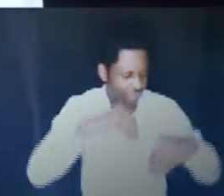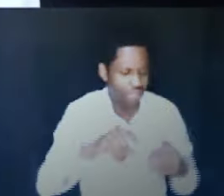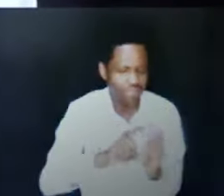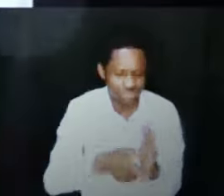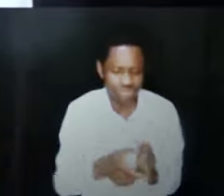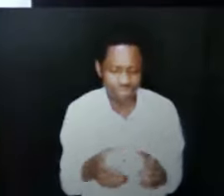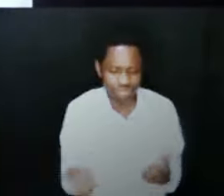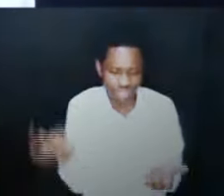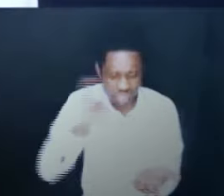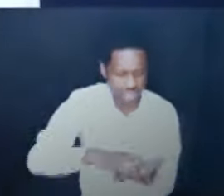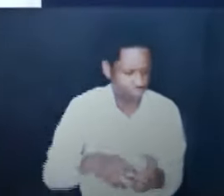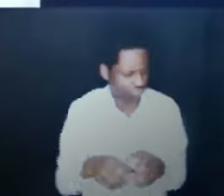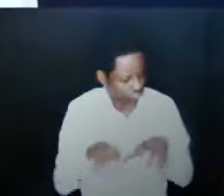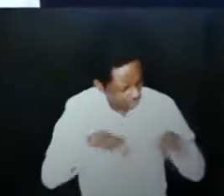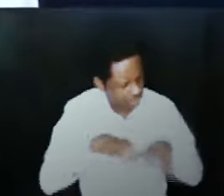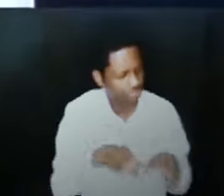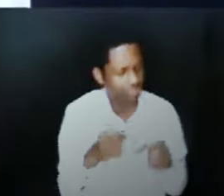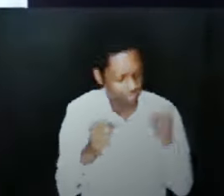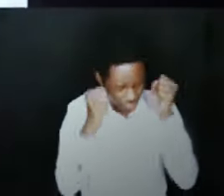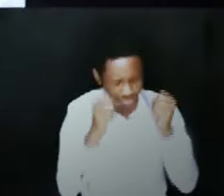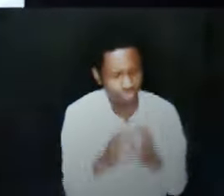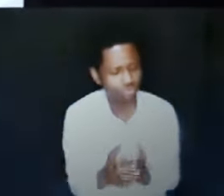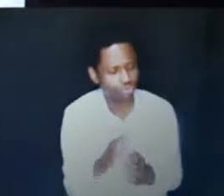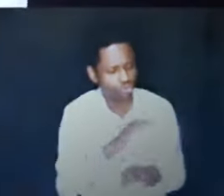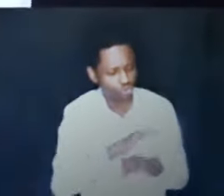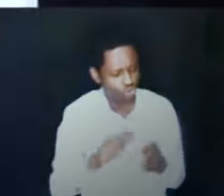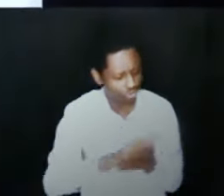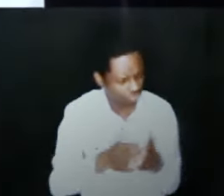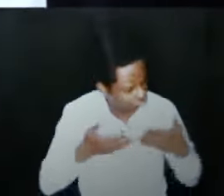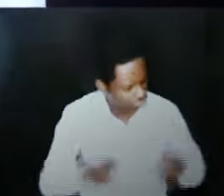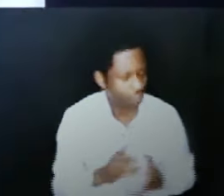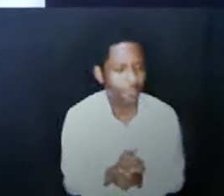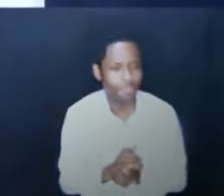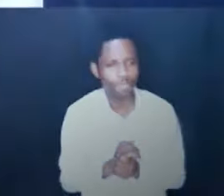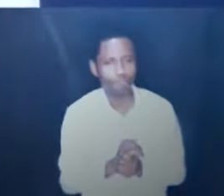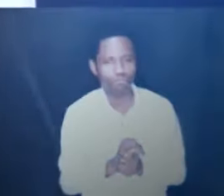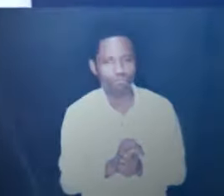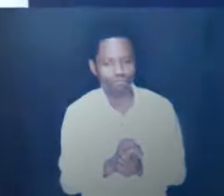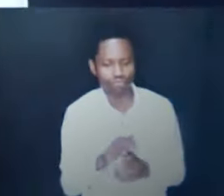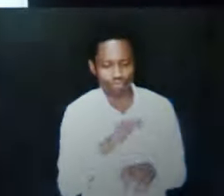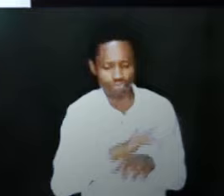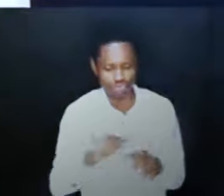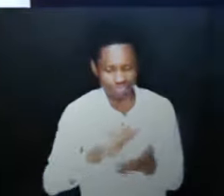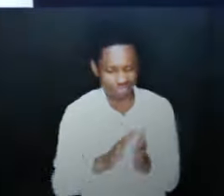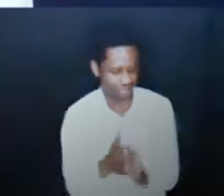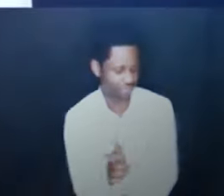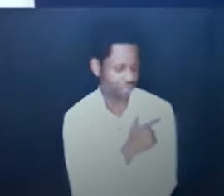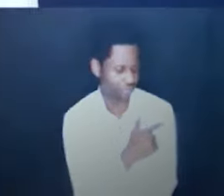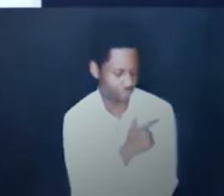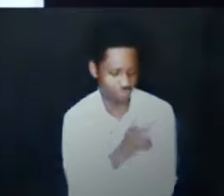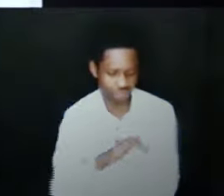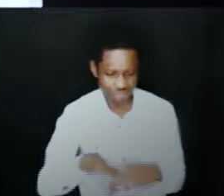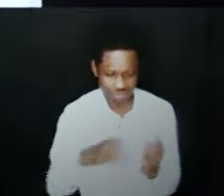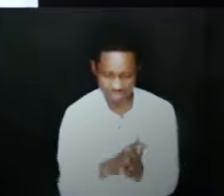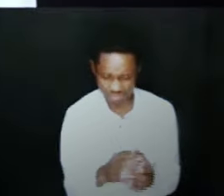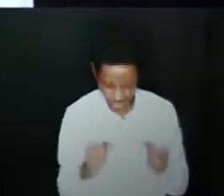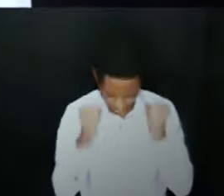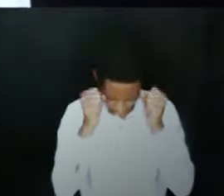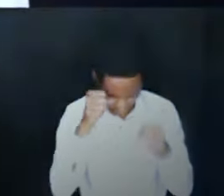Yimu Dubakuna, or say Munye Modimbo Munya Modimbo Munya Munya